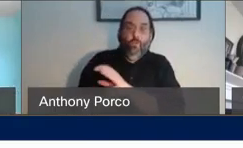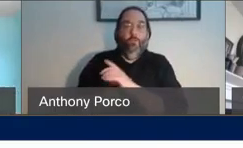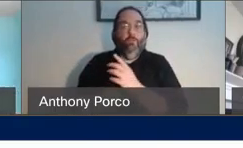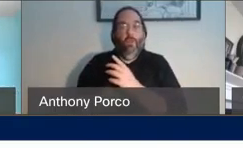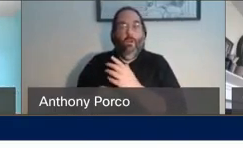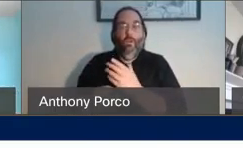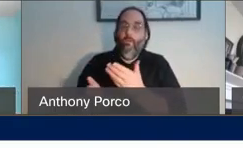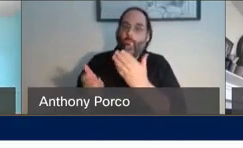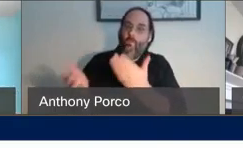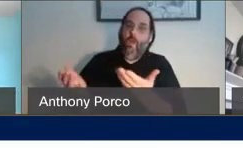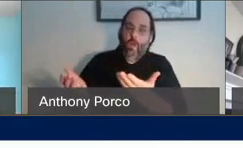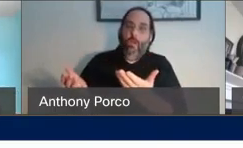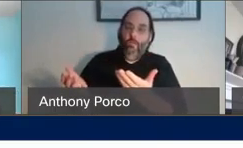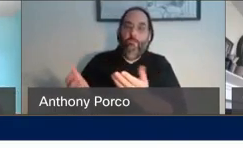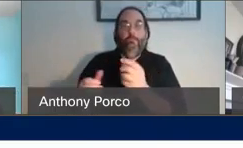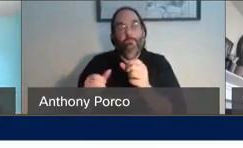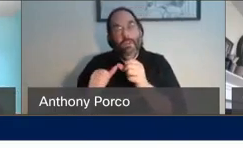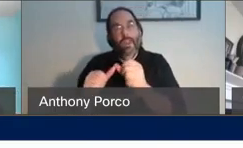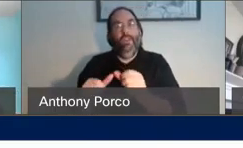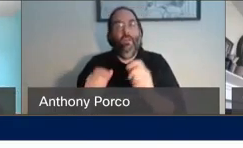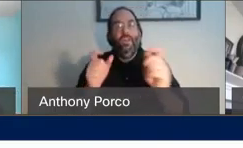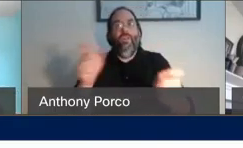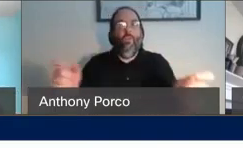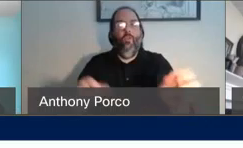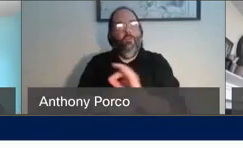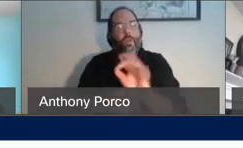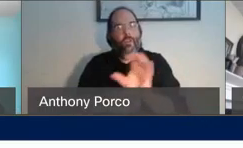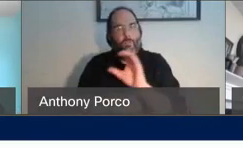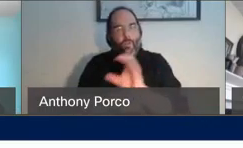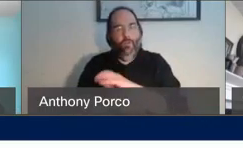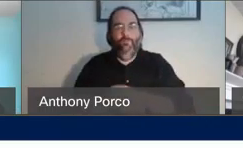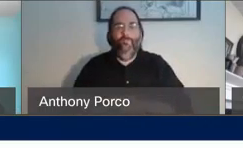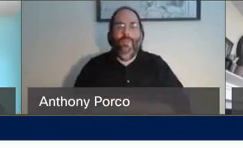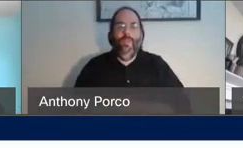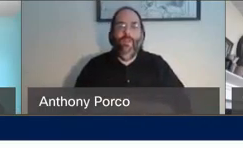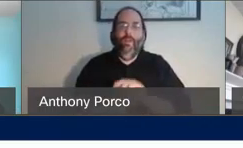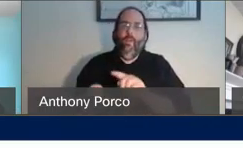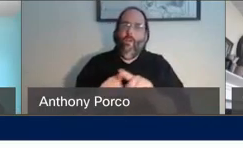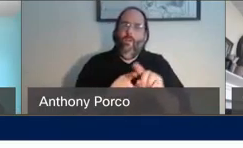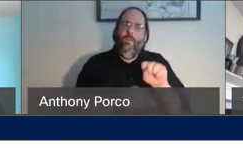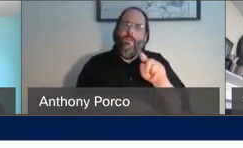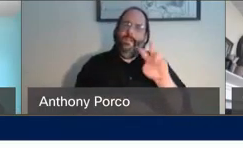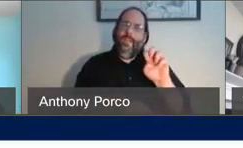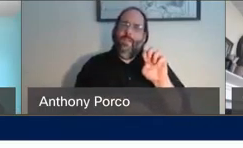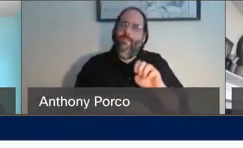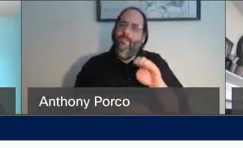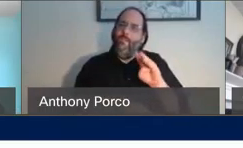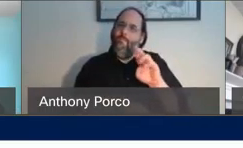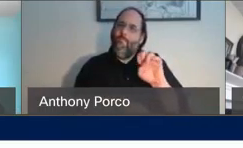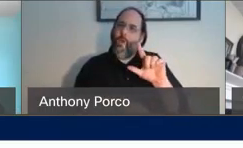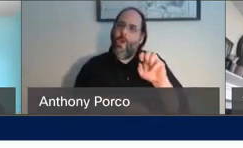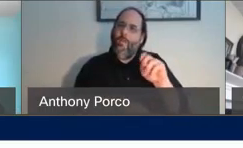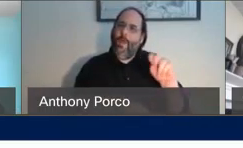a malfunction computers to you. And Steve Battleman is installed